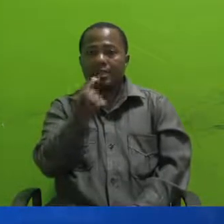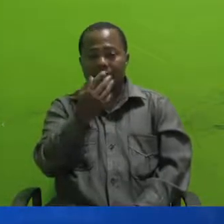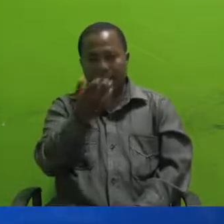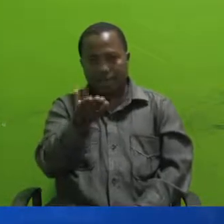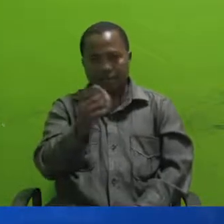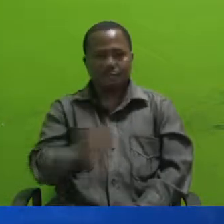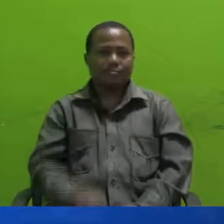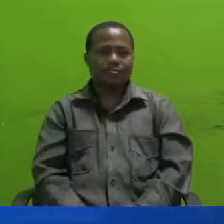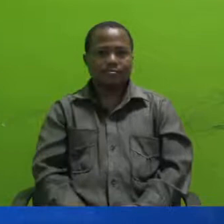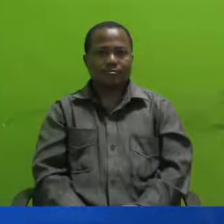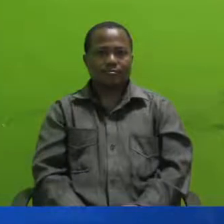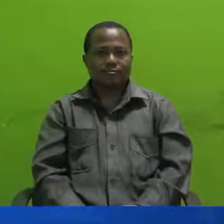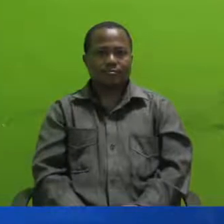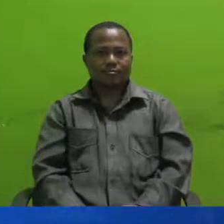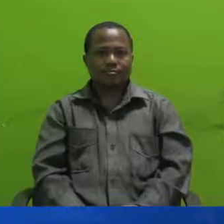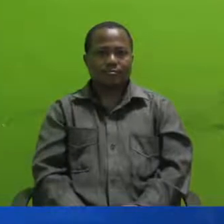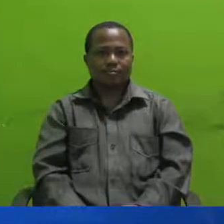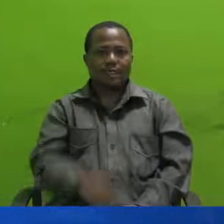can say that